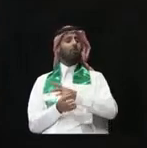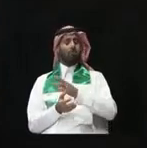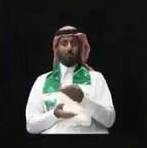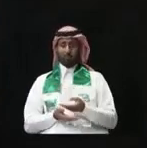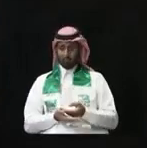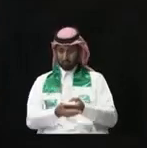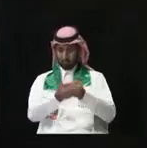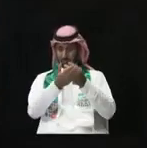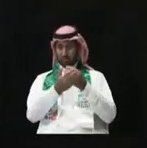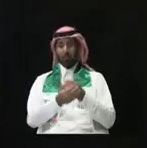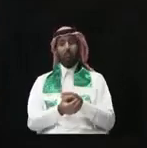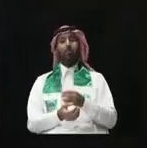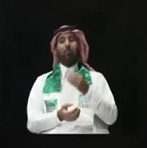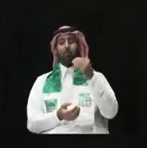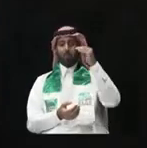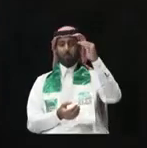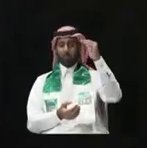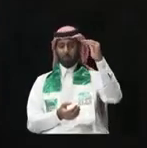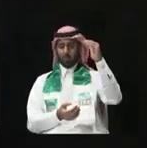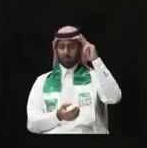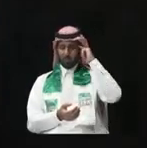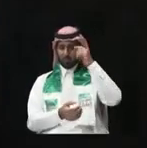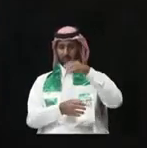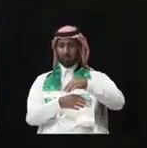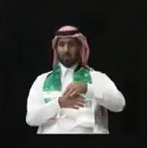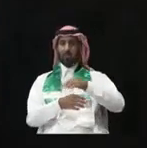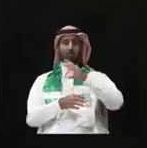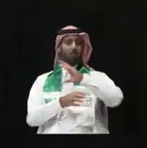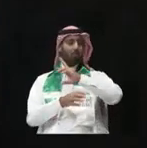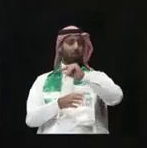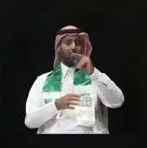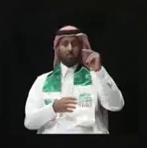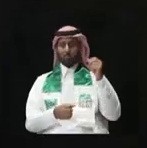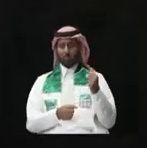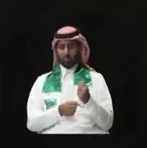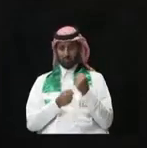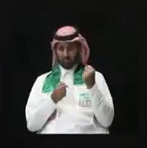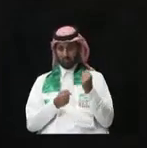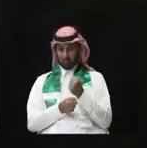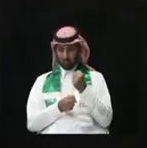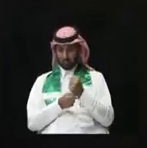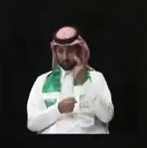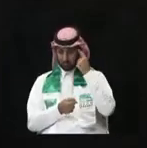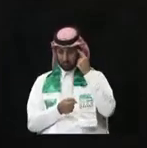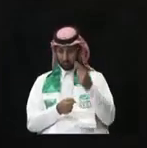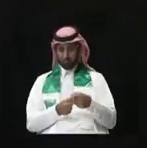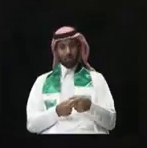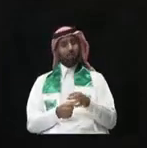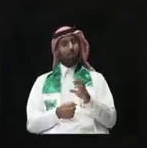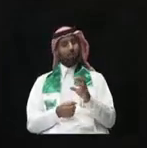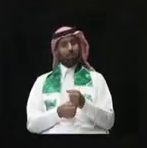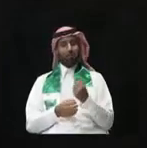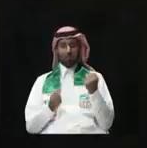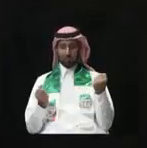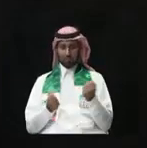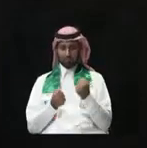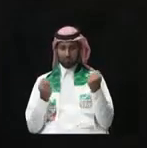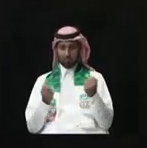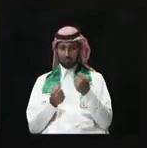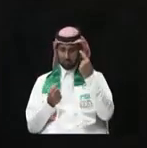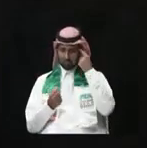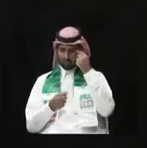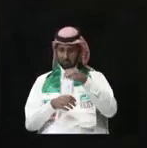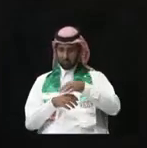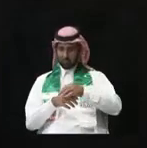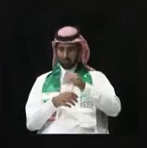Support young people in finding jobs and training for, let's say, for the nation, for the